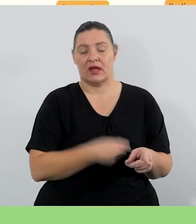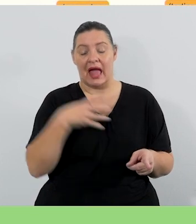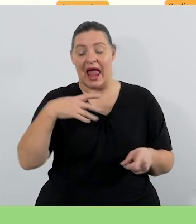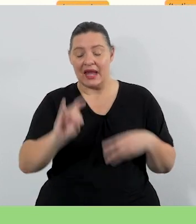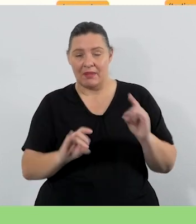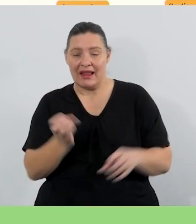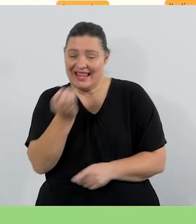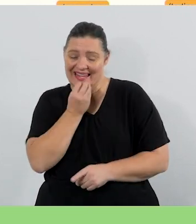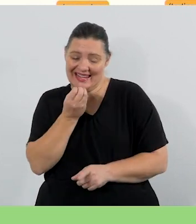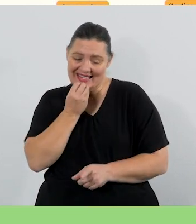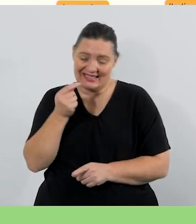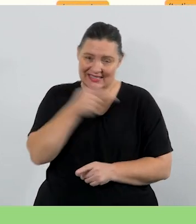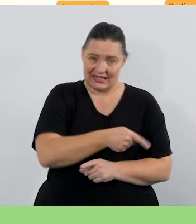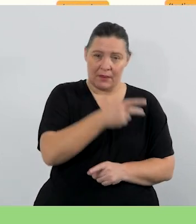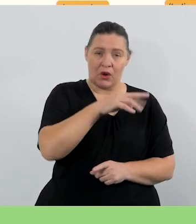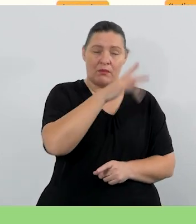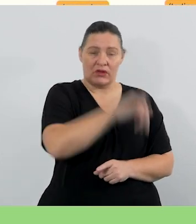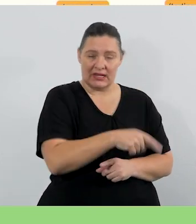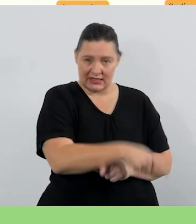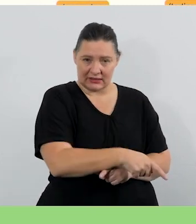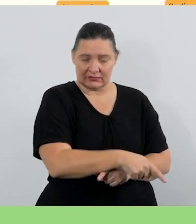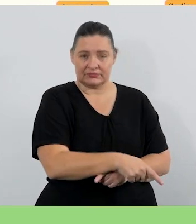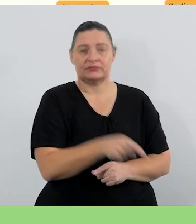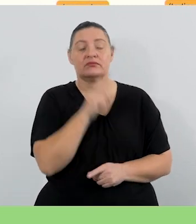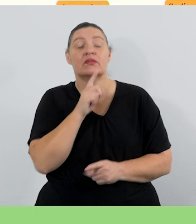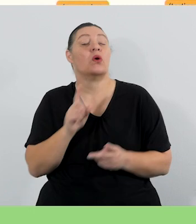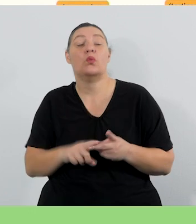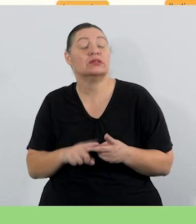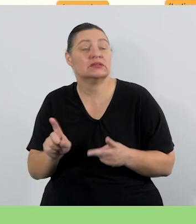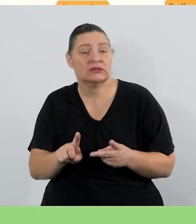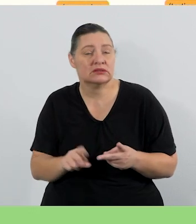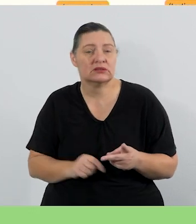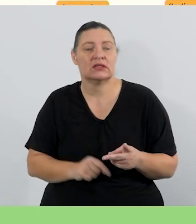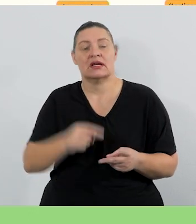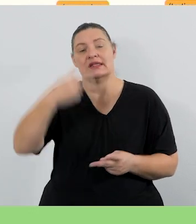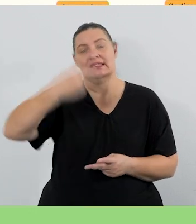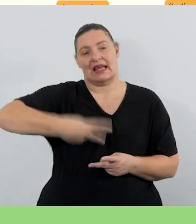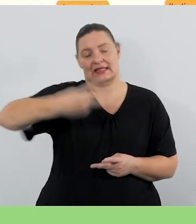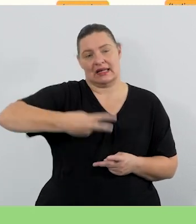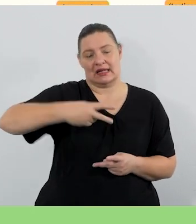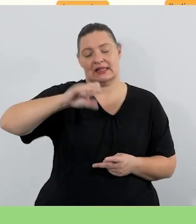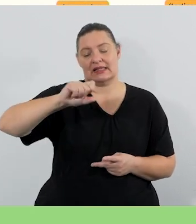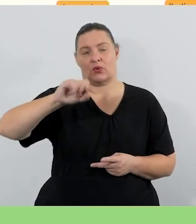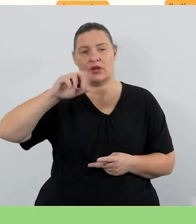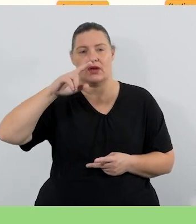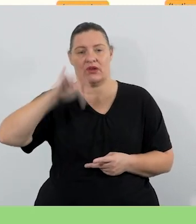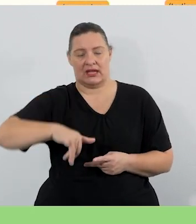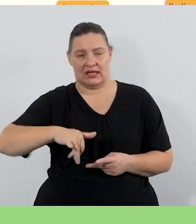Then animals that eat primary consumers are then referred to as